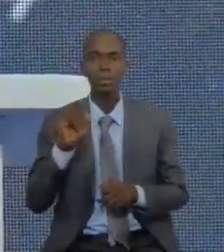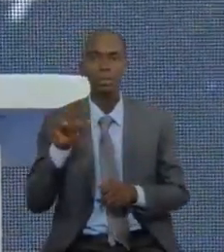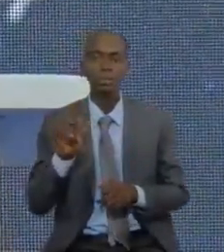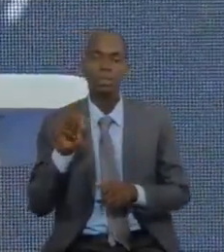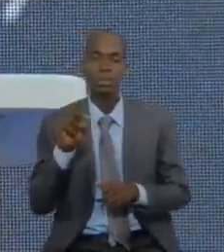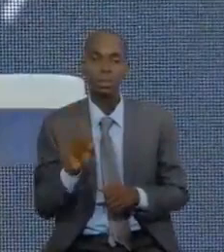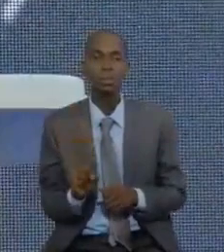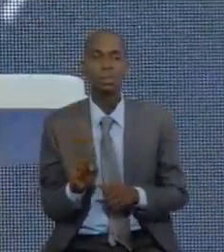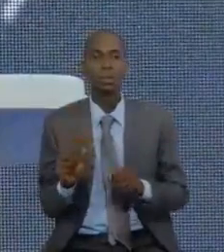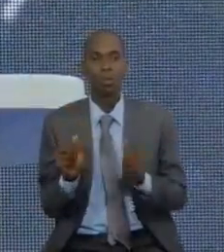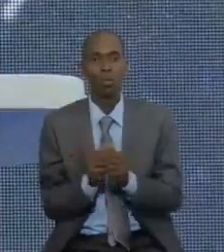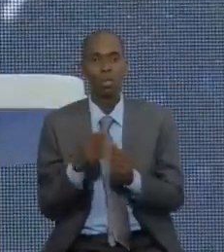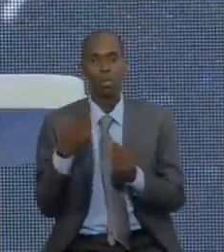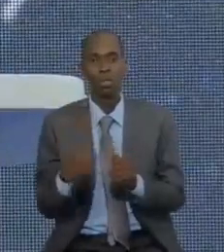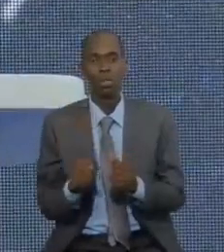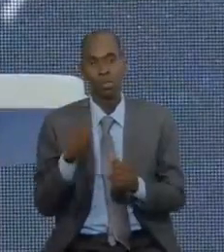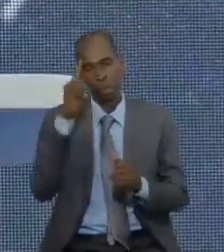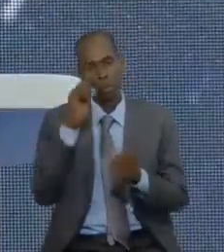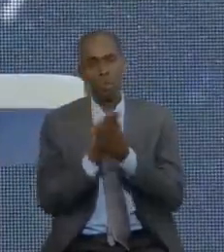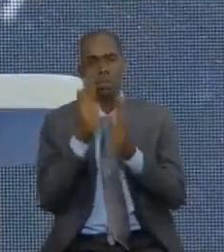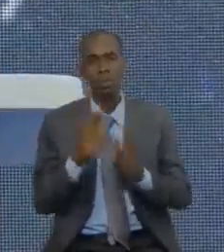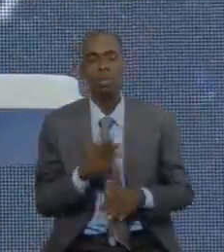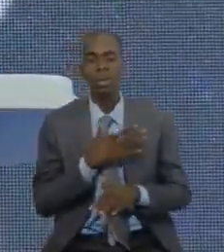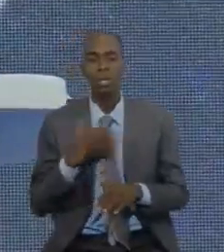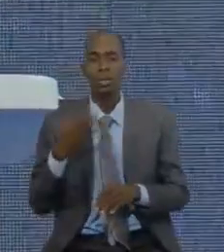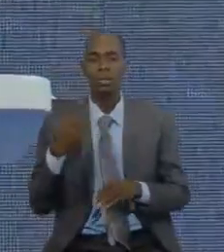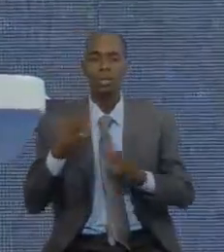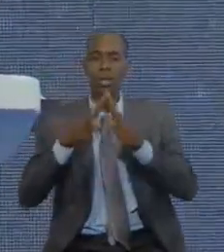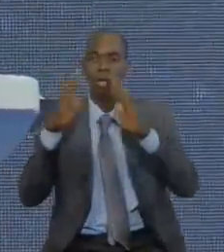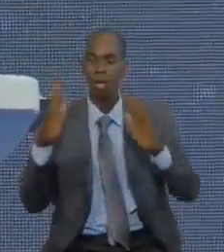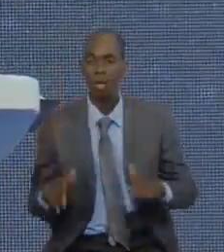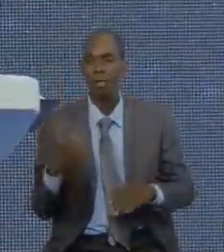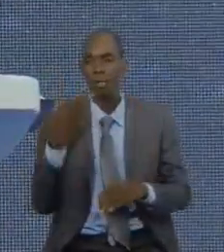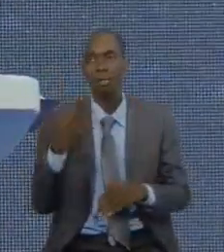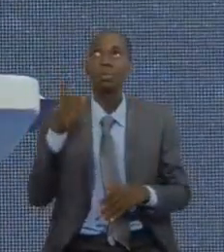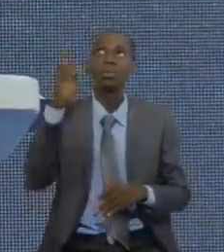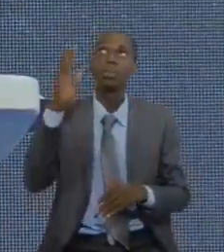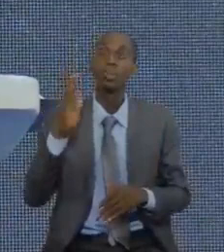all of the household of God.